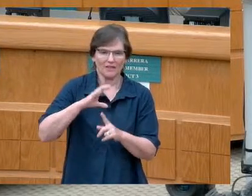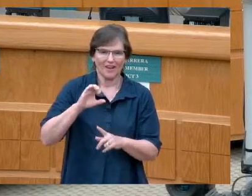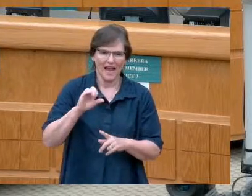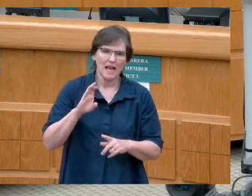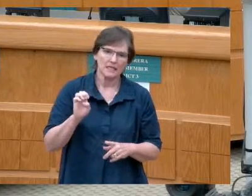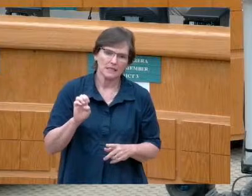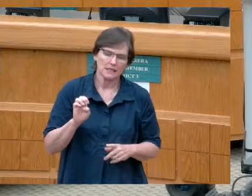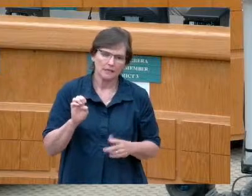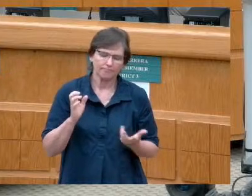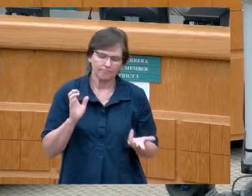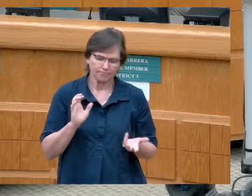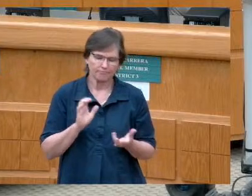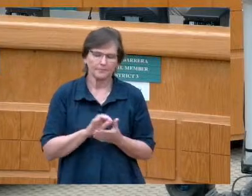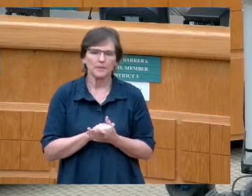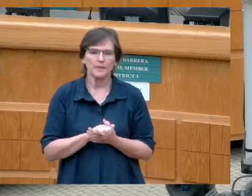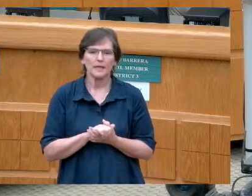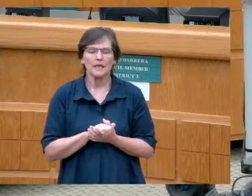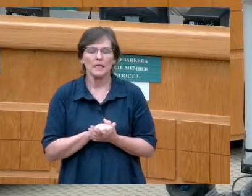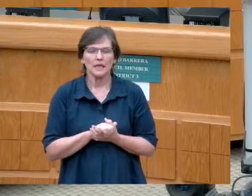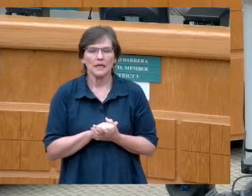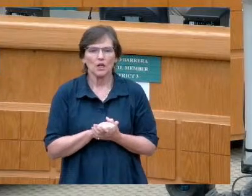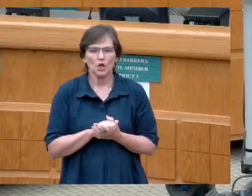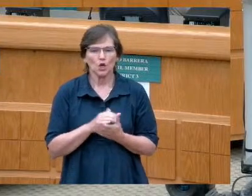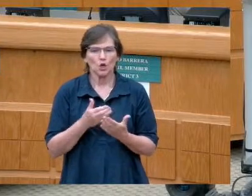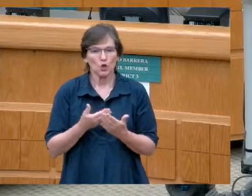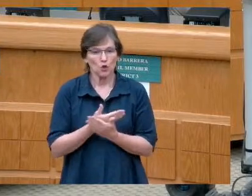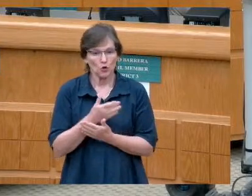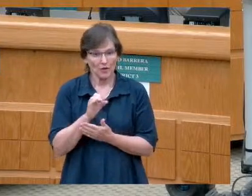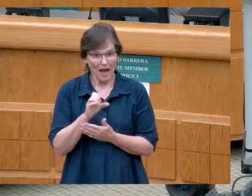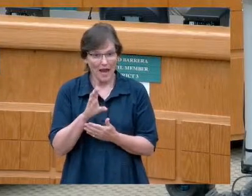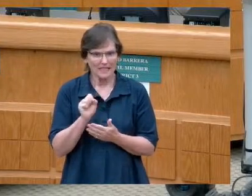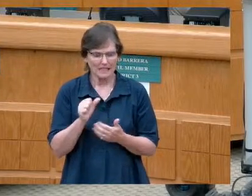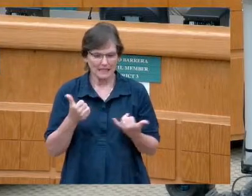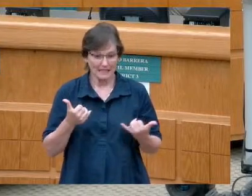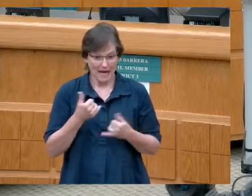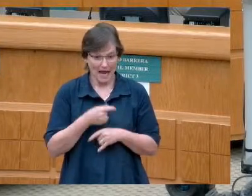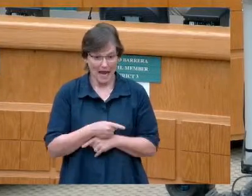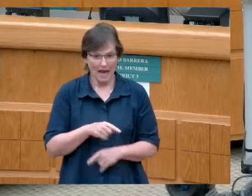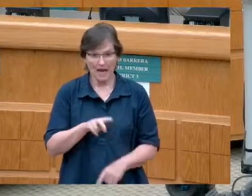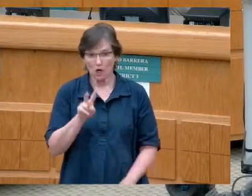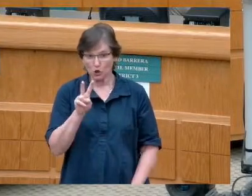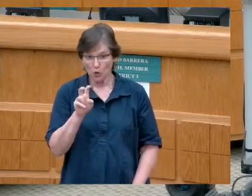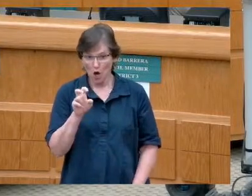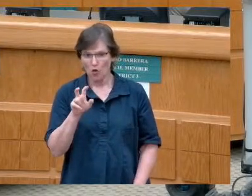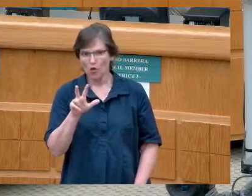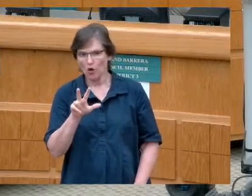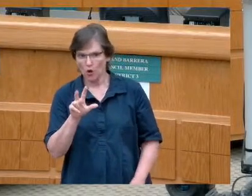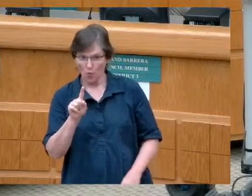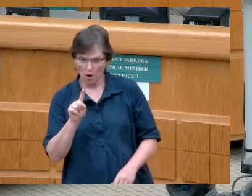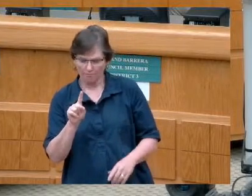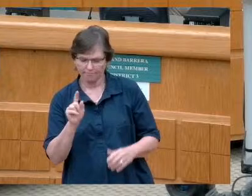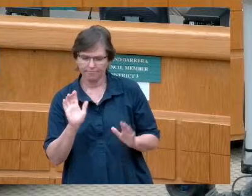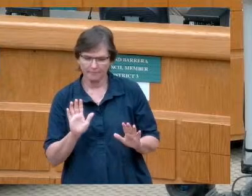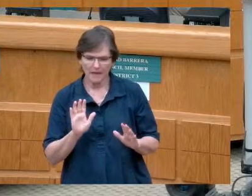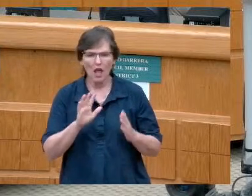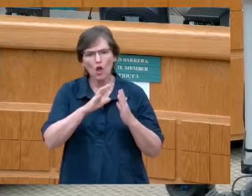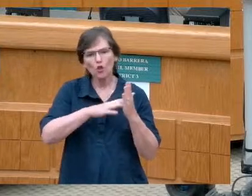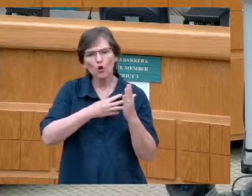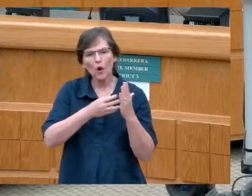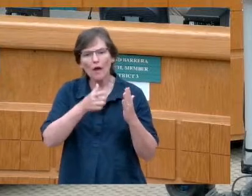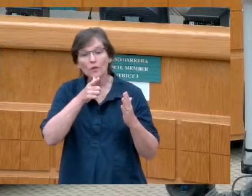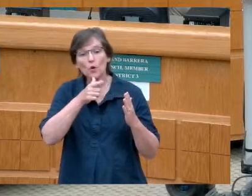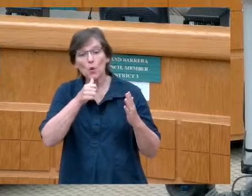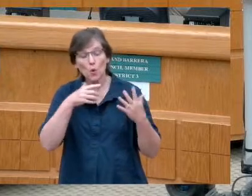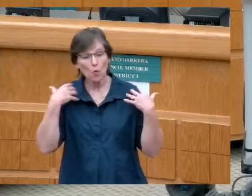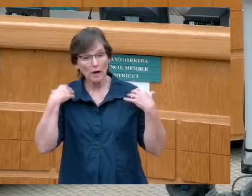Okay, so that's that. So 231 new cases for today. When we look at the graph that talks about recovered versus